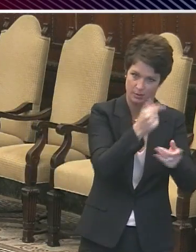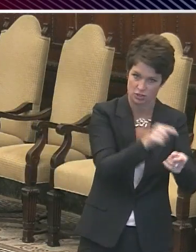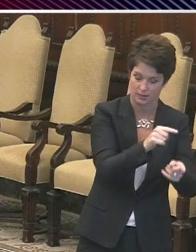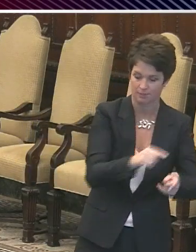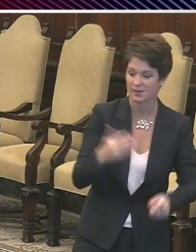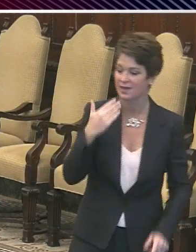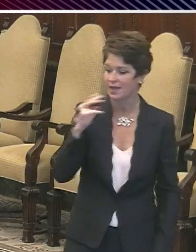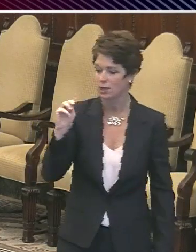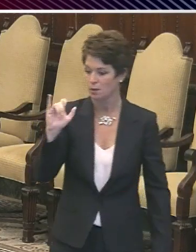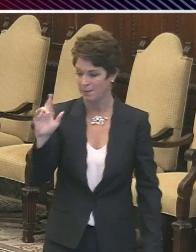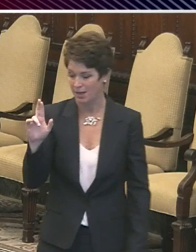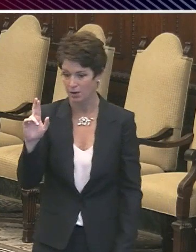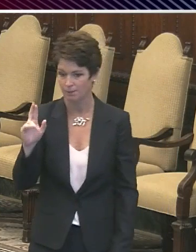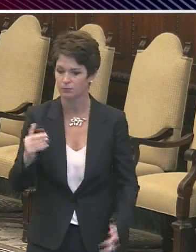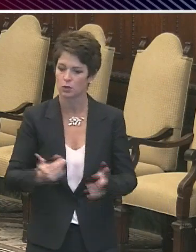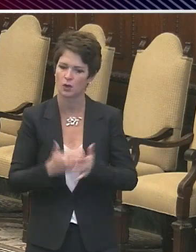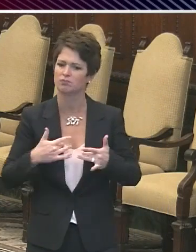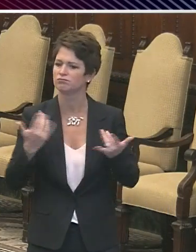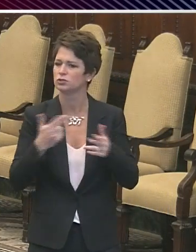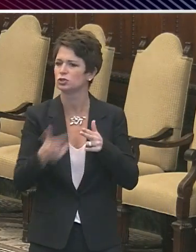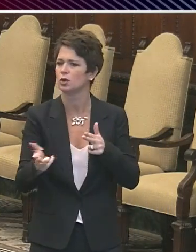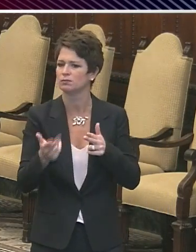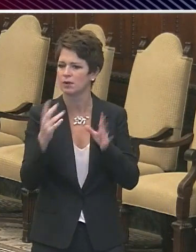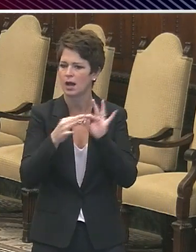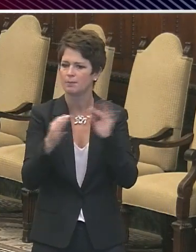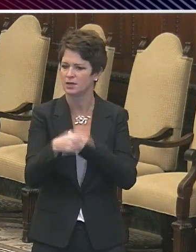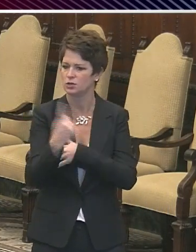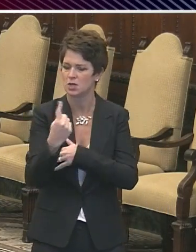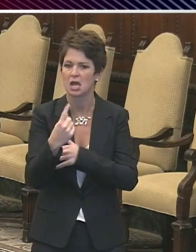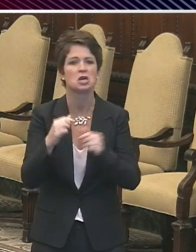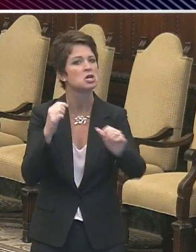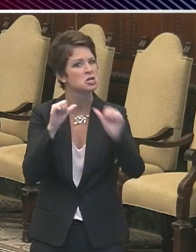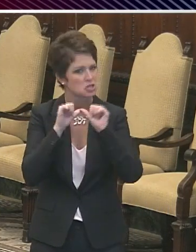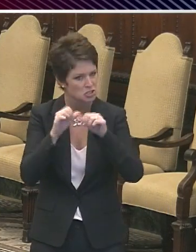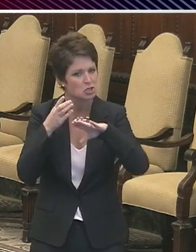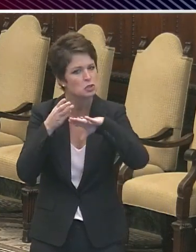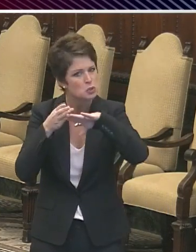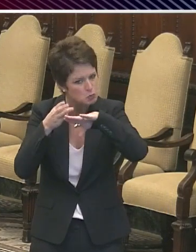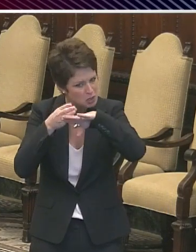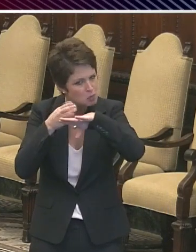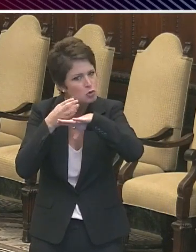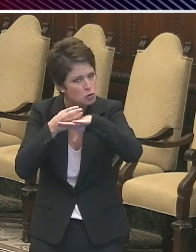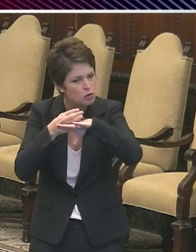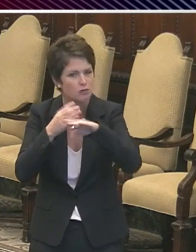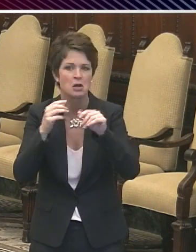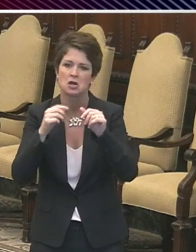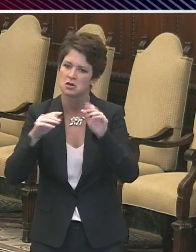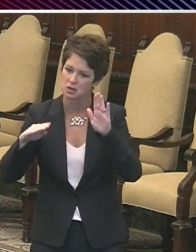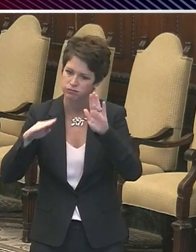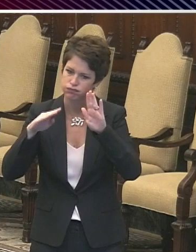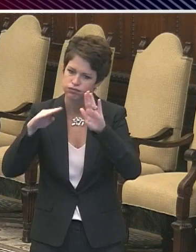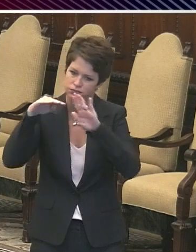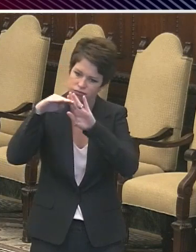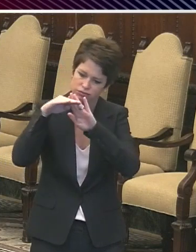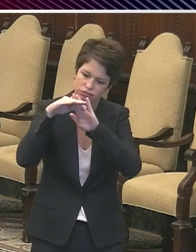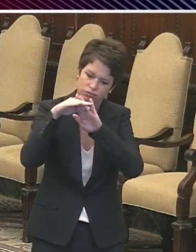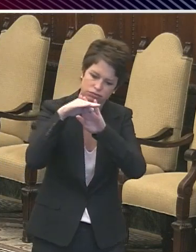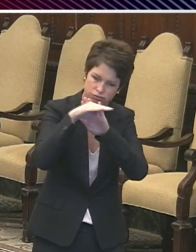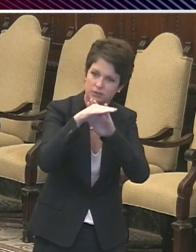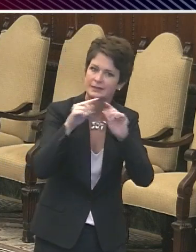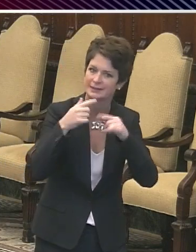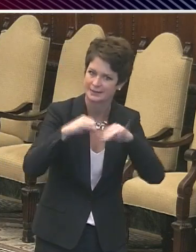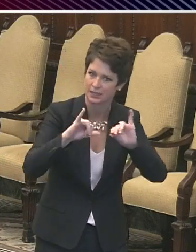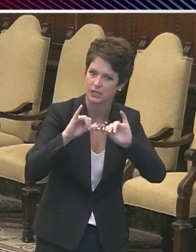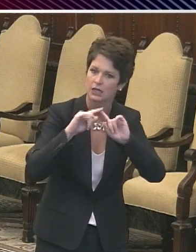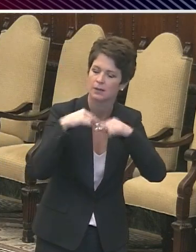Thank you, Mayor. Just a quick update today. We're continuing to make good progress against the coronavirus epidemic here in Philadelphia. Let me update you with the numbers.